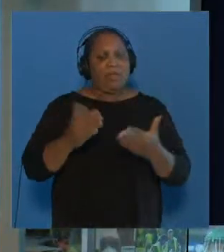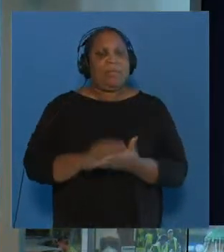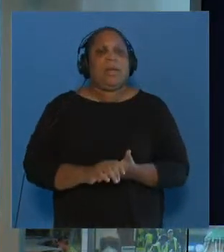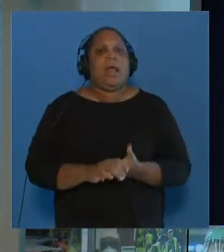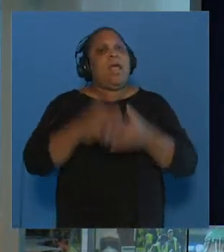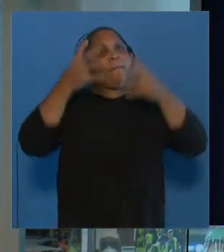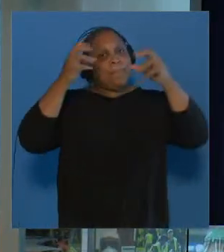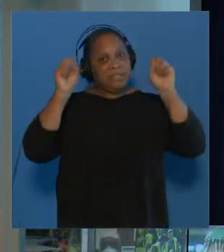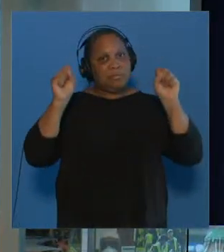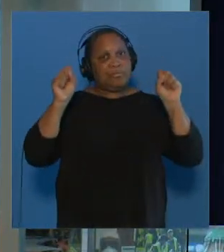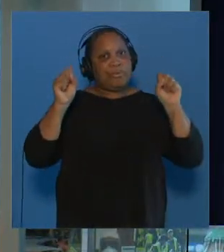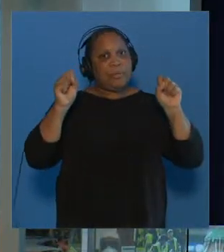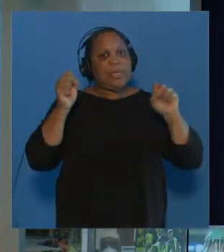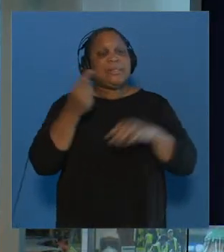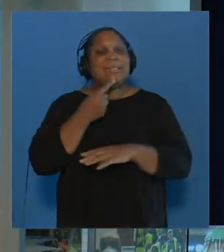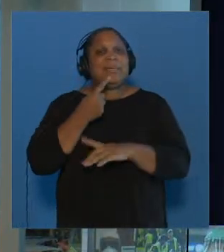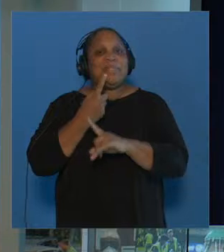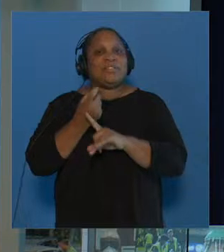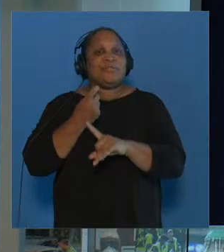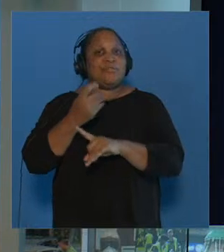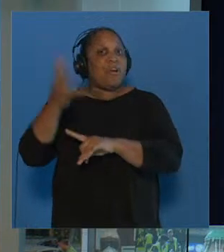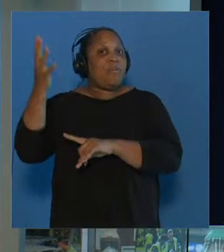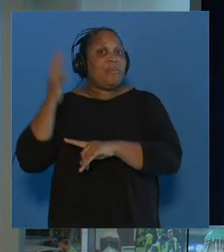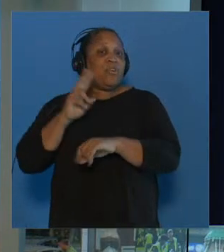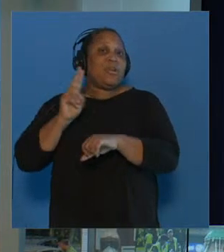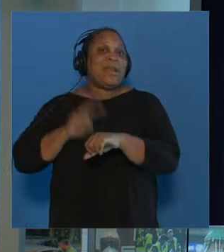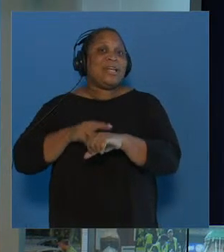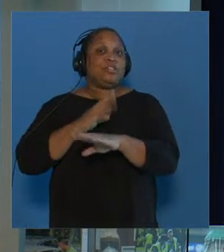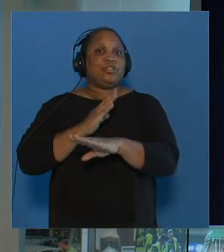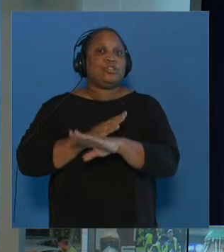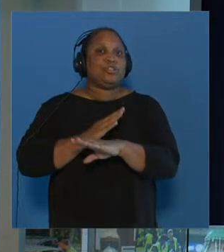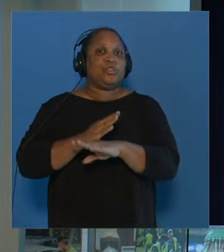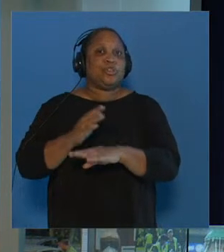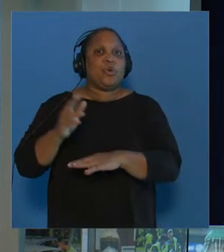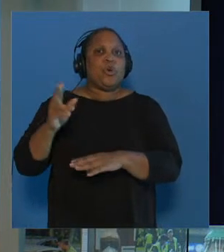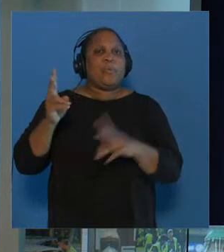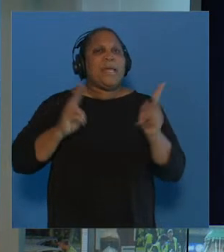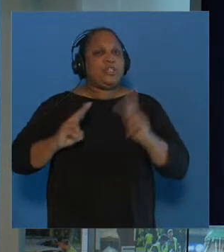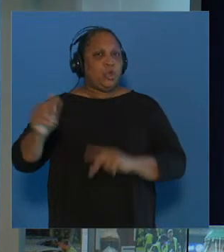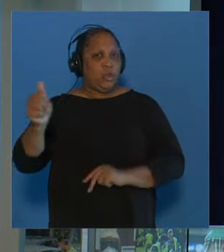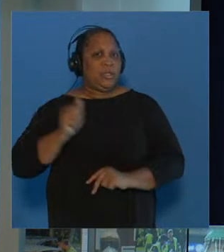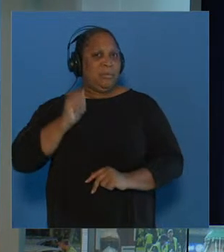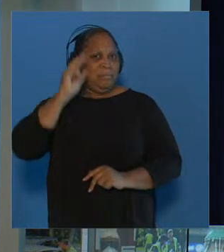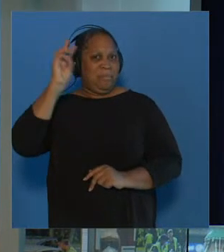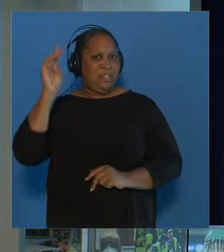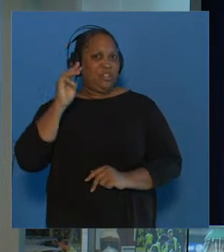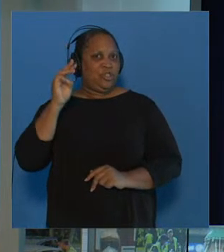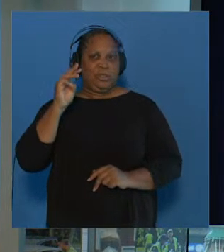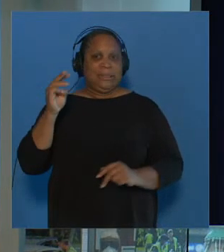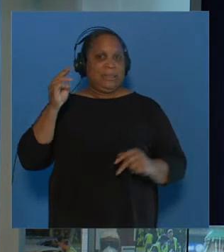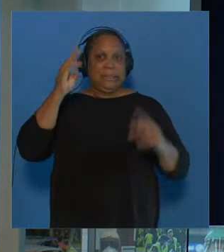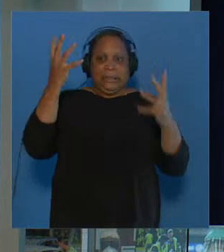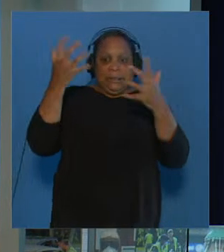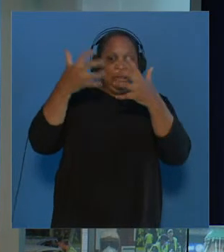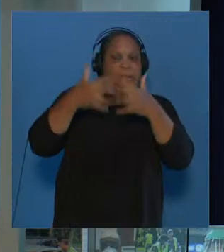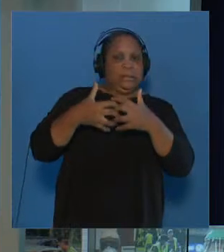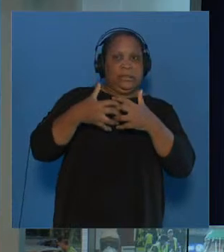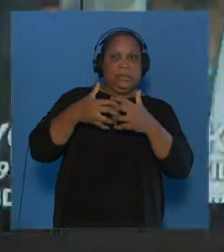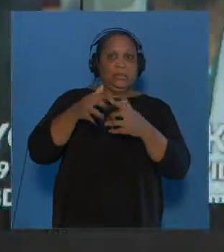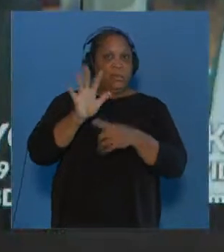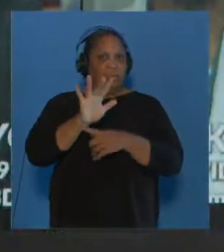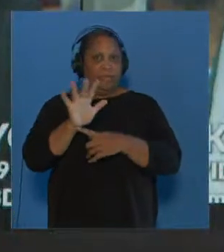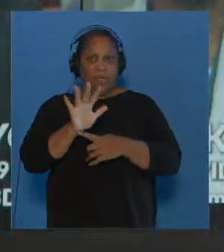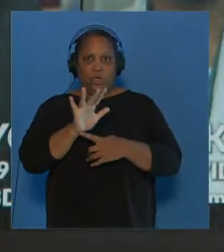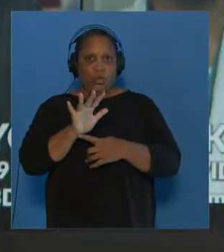Mr. Premier, statements from the former National Security and Tourism Ministers clearly don't line up with the multiple videos from the party